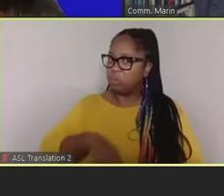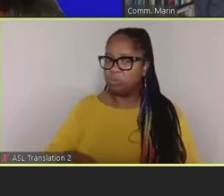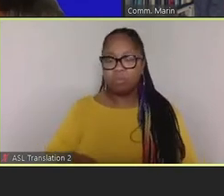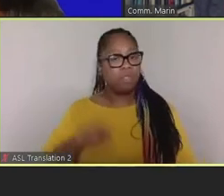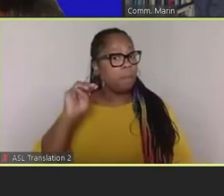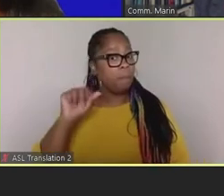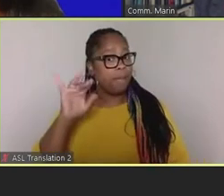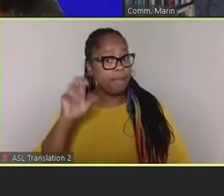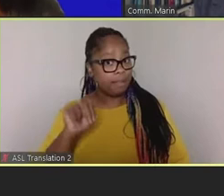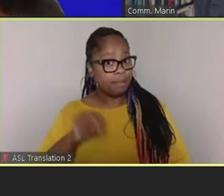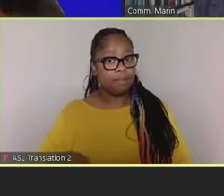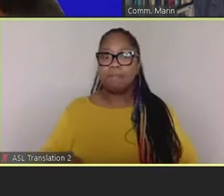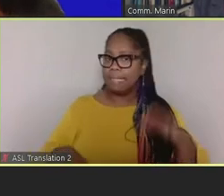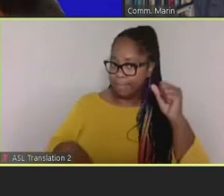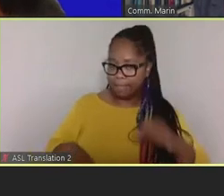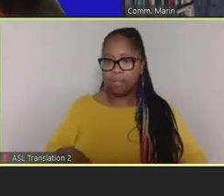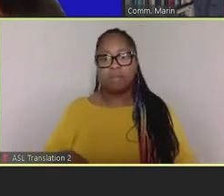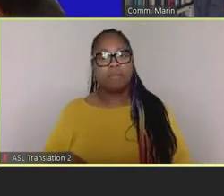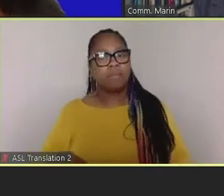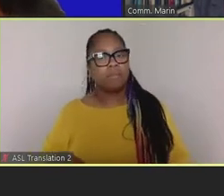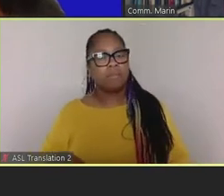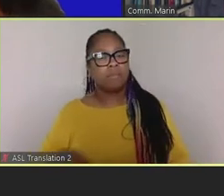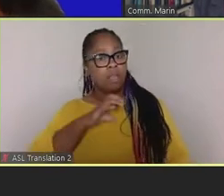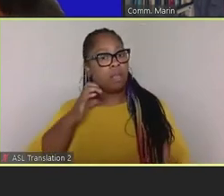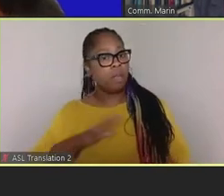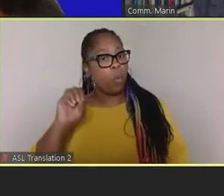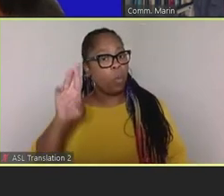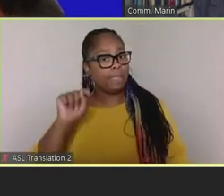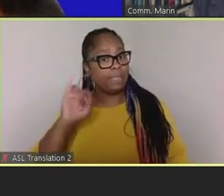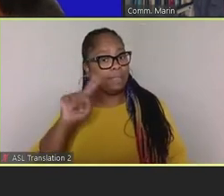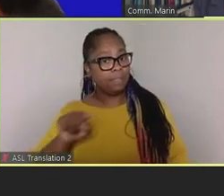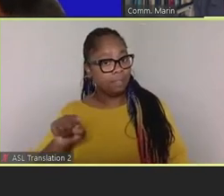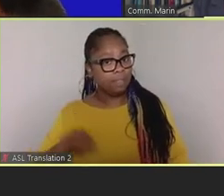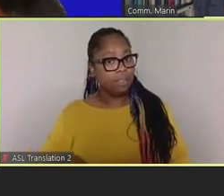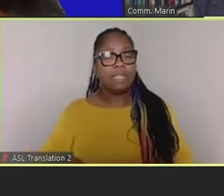Commissioner Marie. Yes. Commissioner Ortiz. Yes.